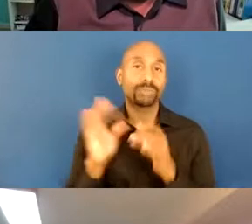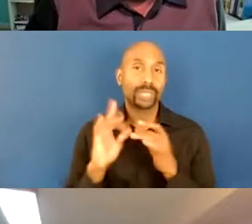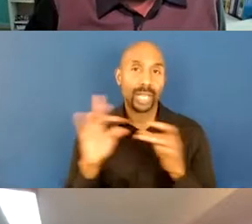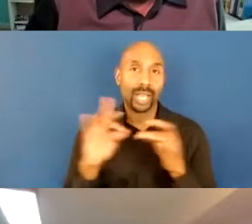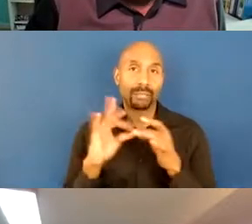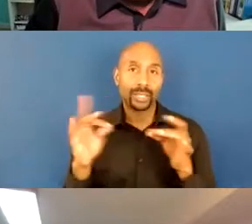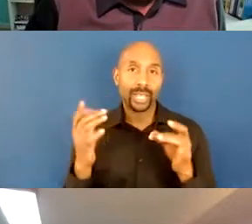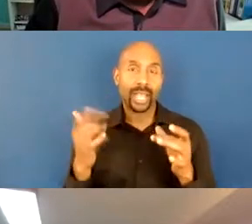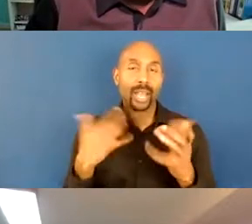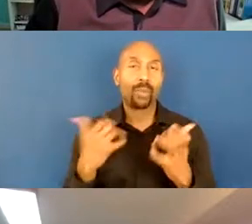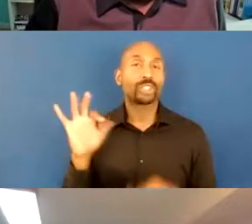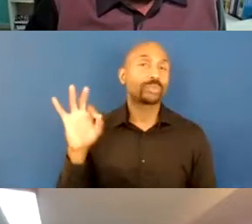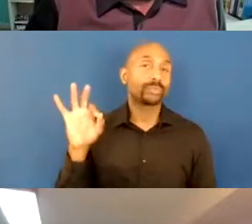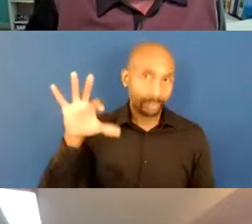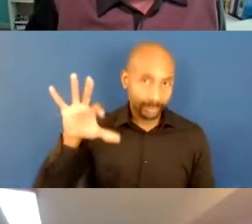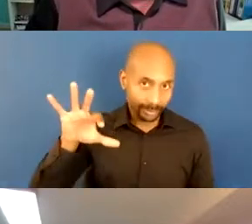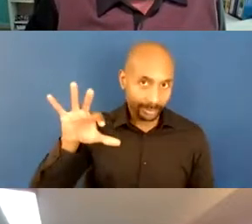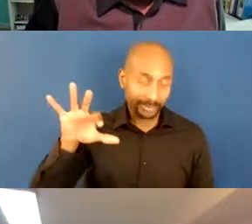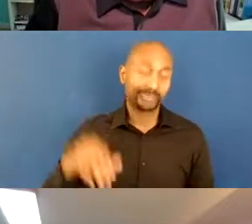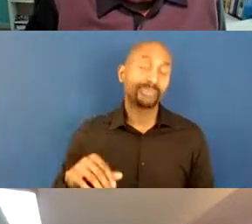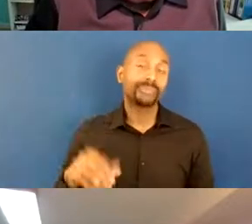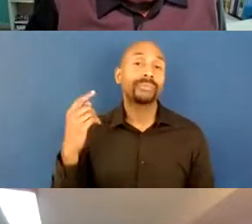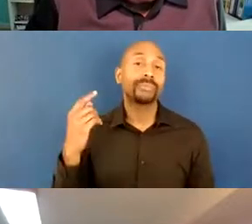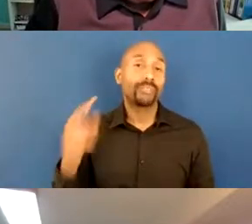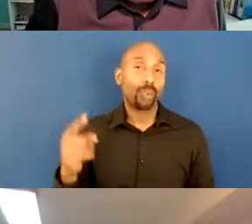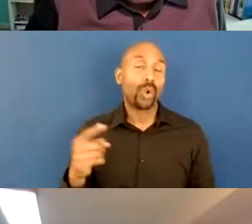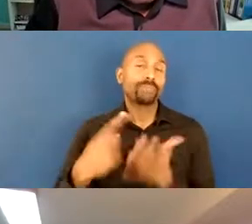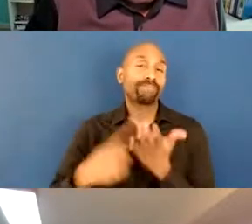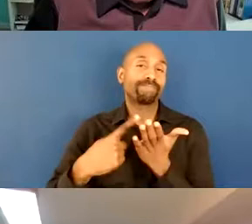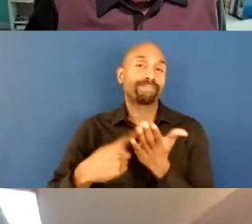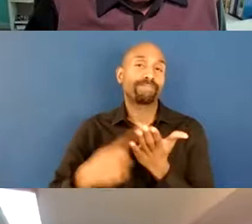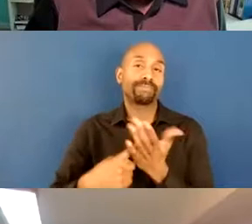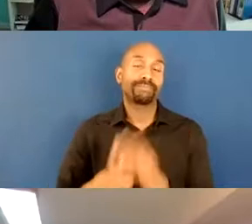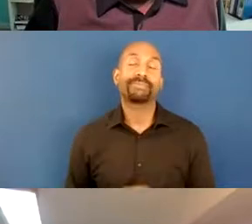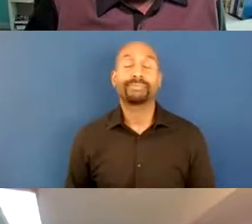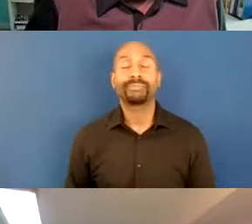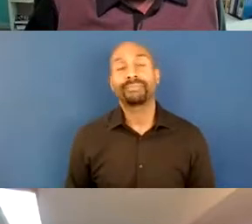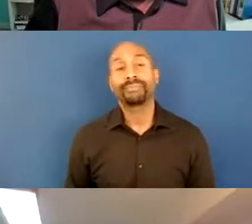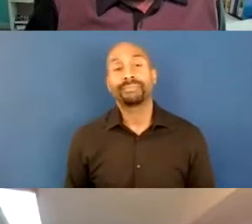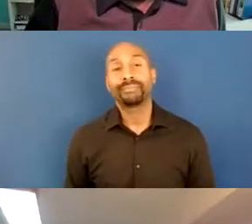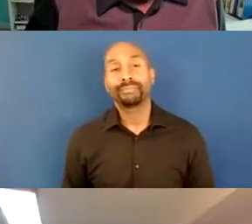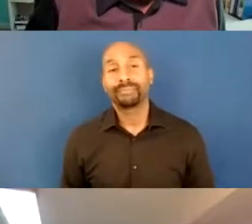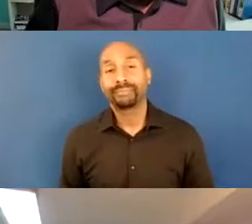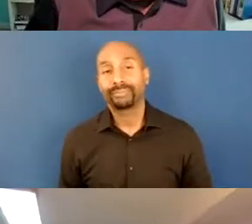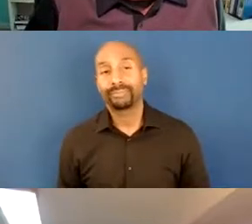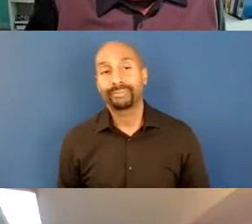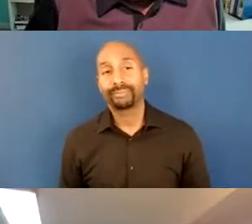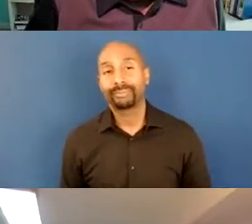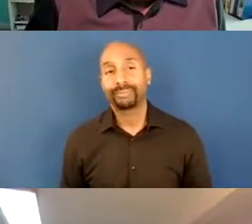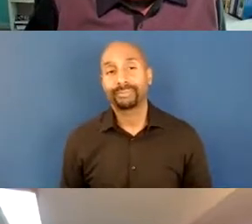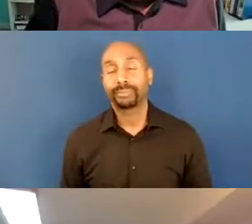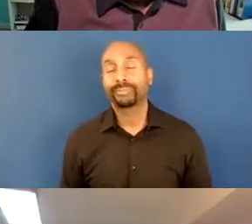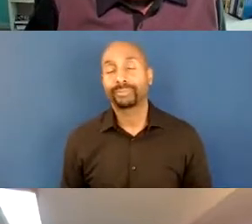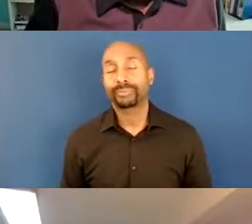I want to throw out for purposes of discussion. And the biggest one really is this.